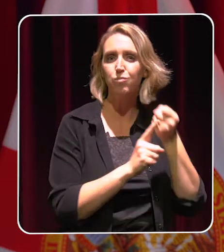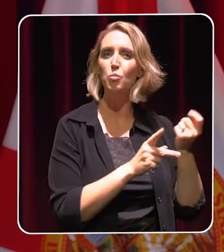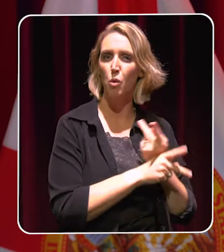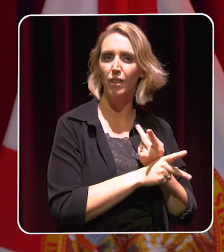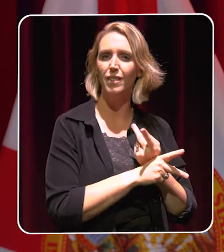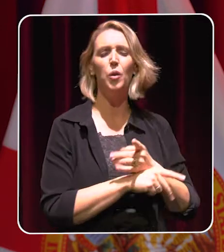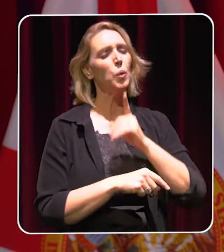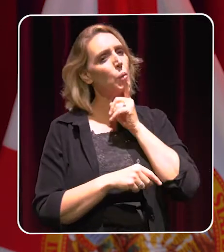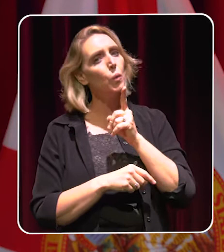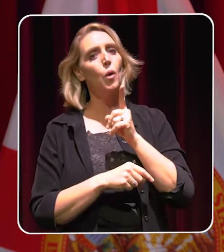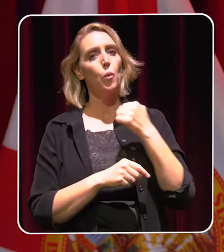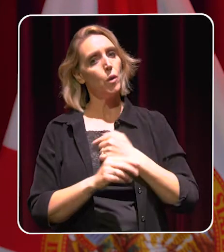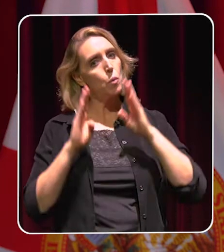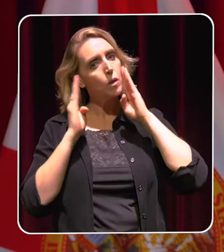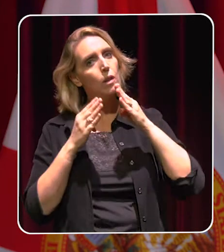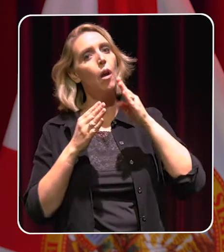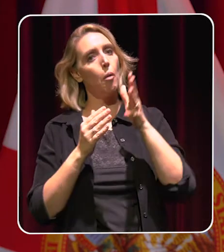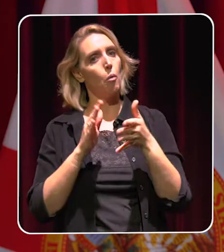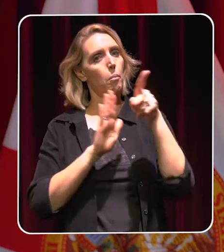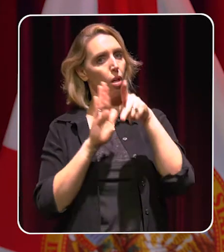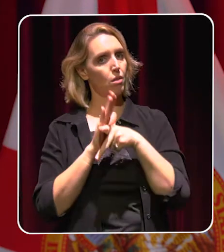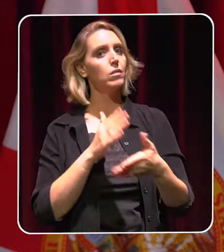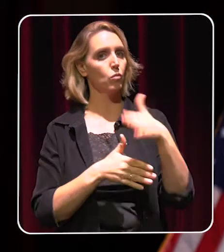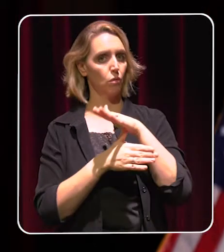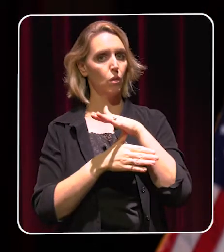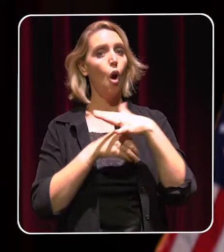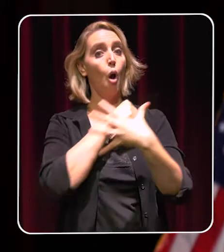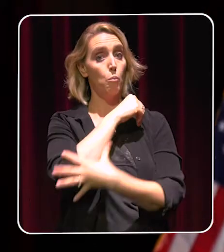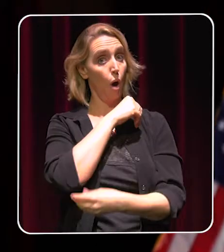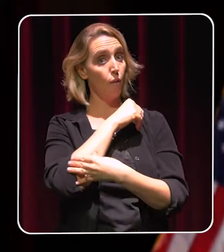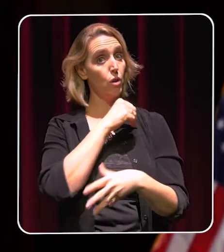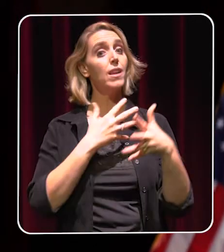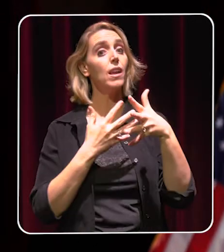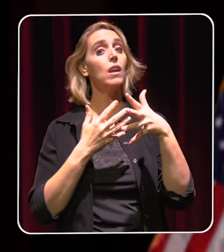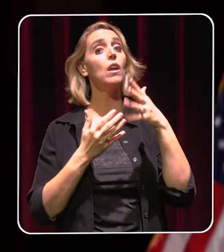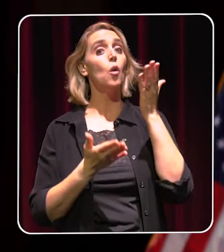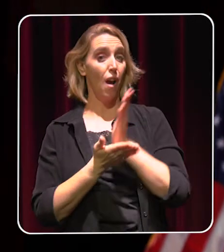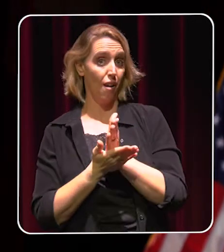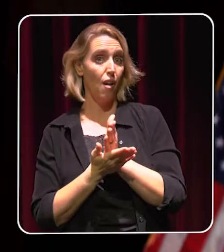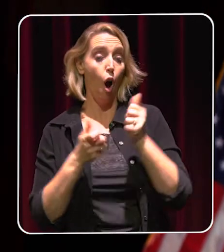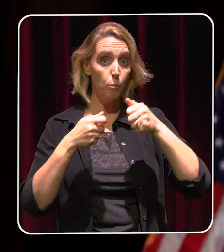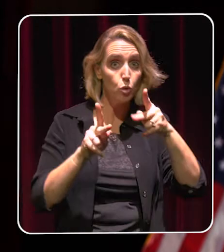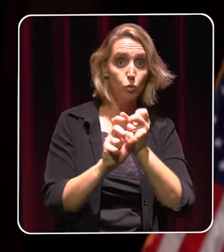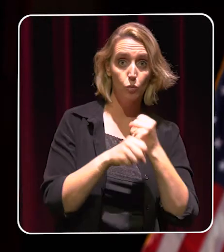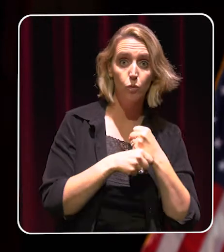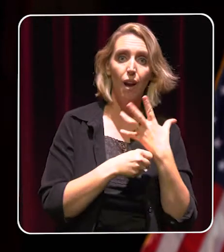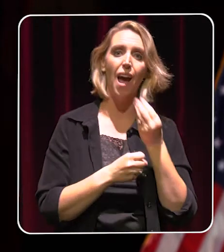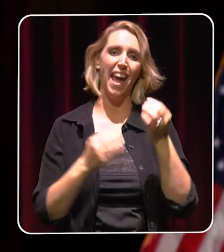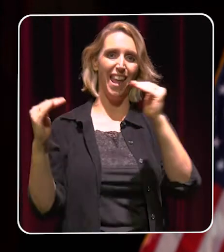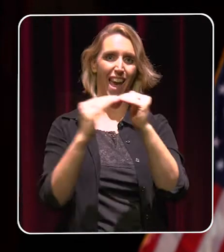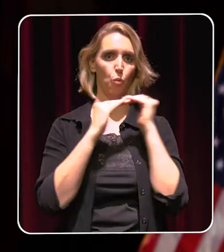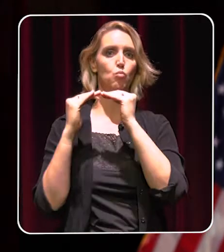we remain fully engaged in our top policy priorities: poverty eradication, opportunity creation,